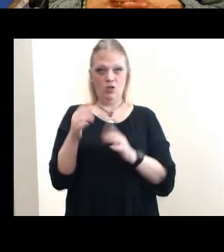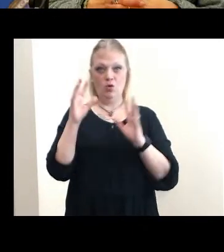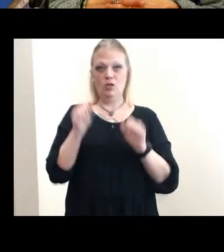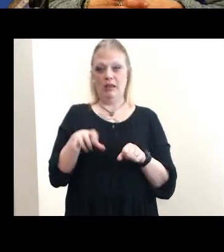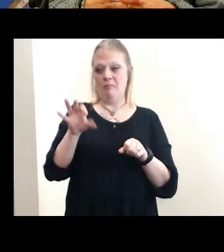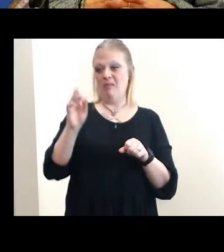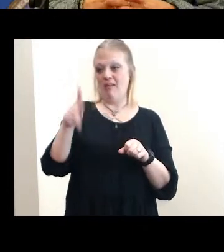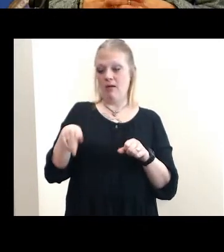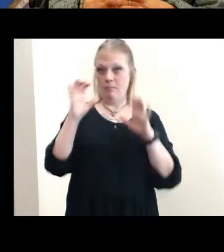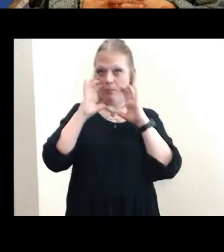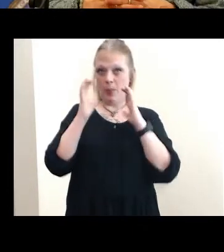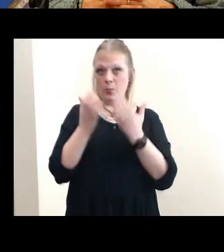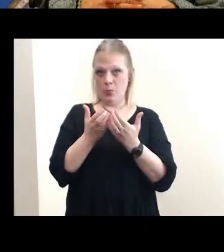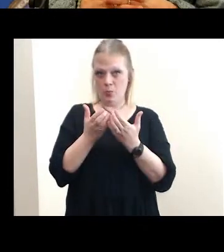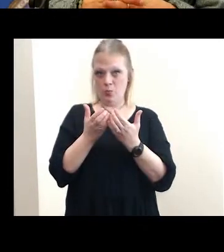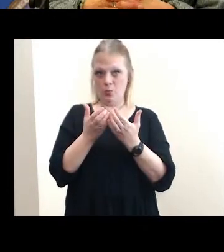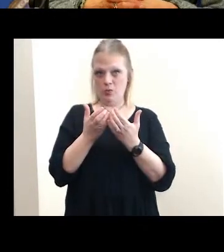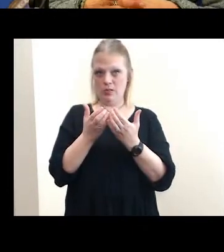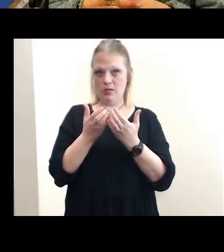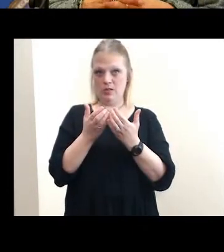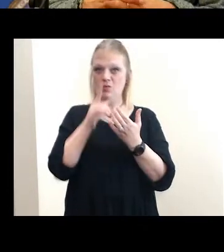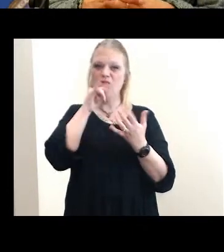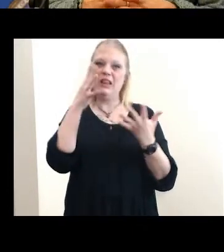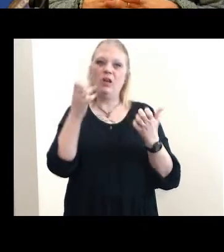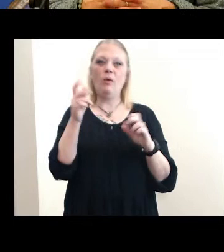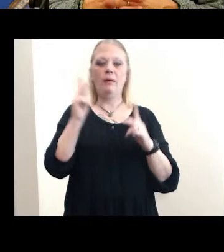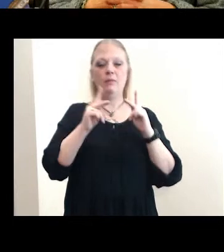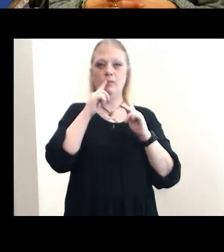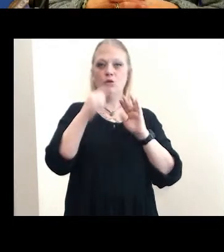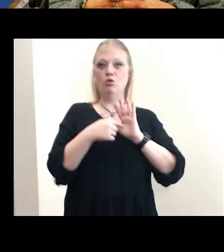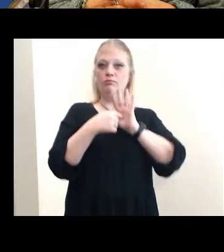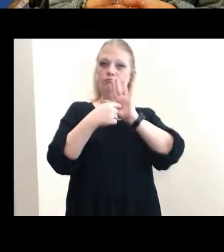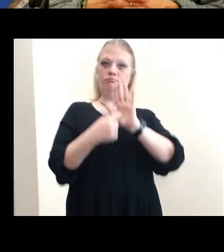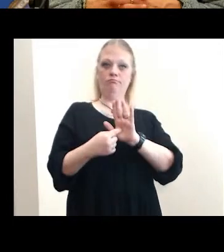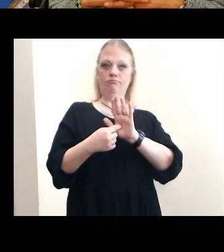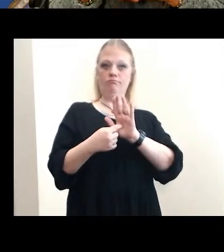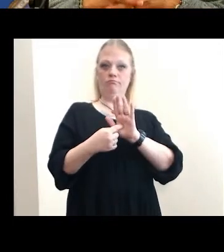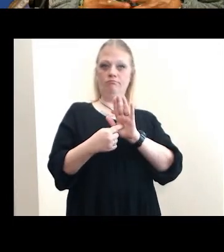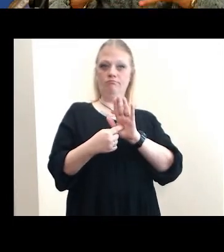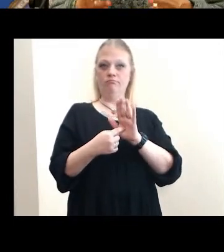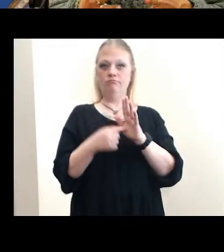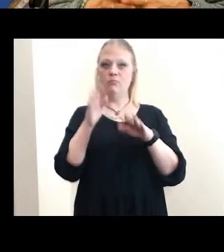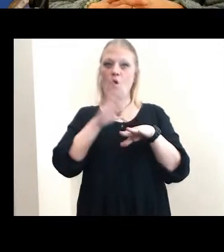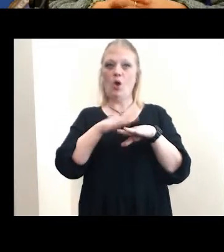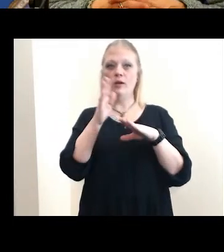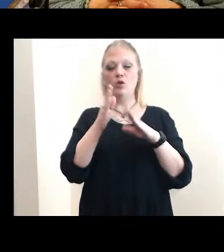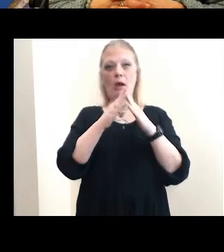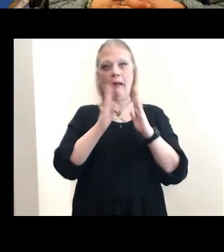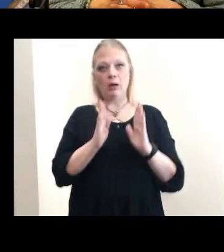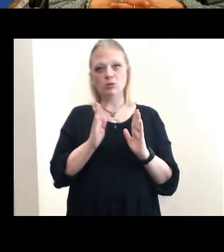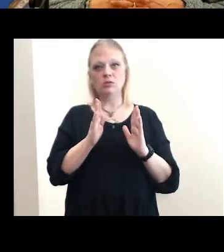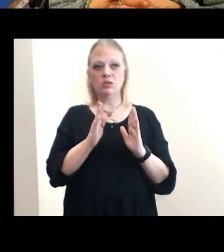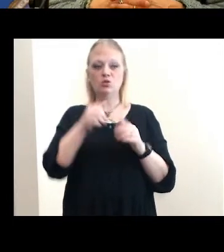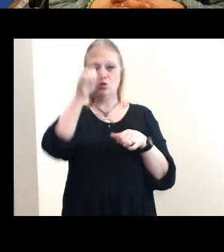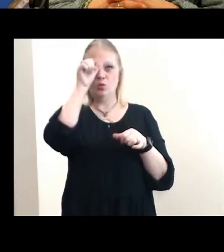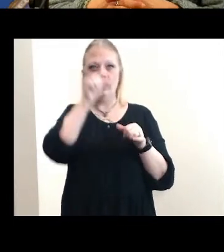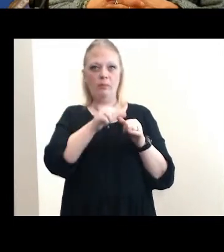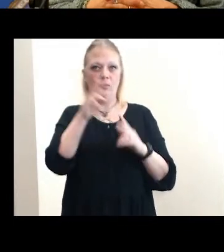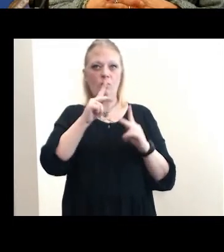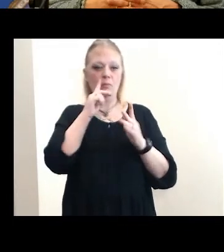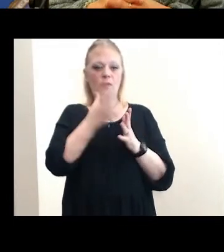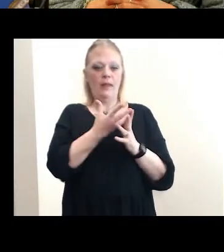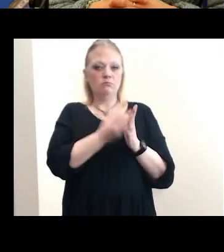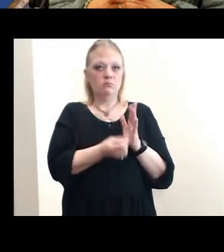collect their balloons, and we really want people to display these black balloons to remember our loved ones that have passed away from the